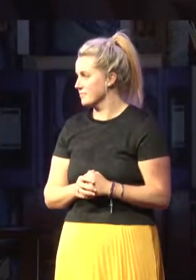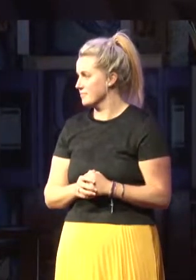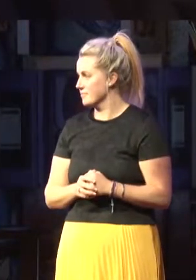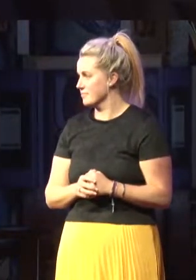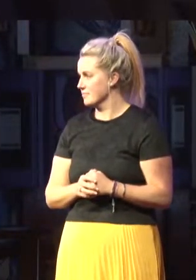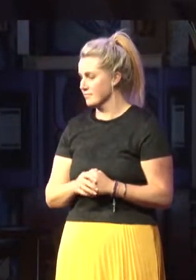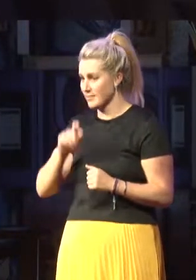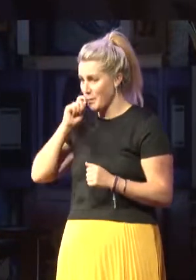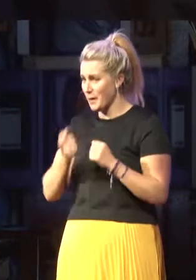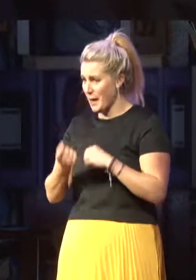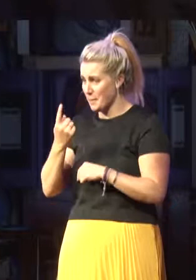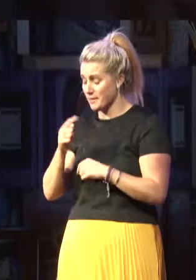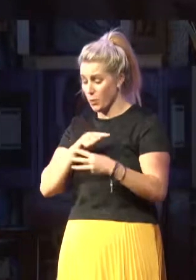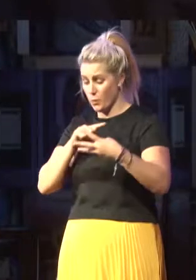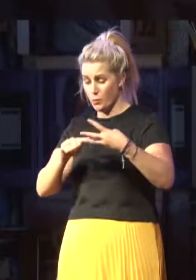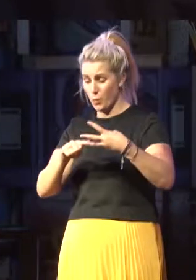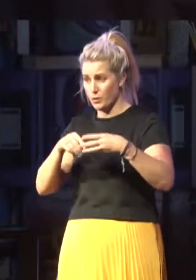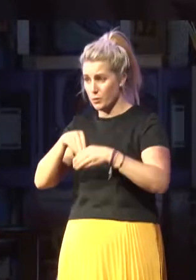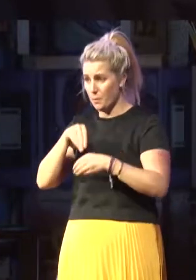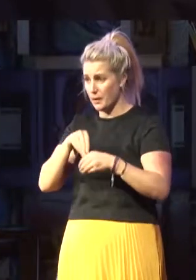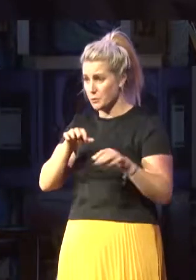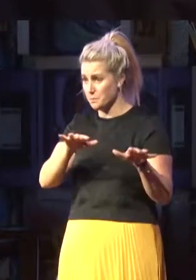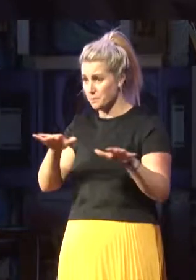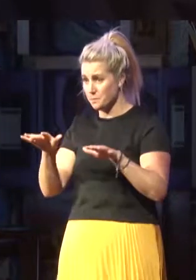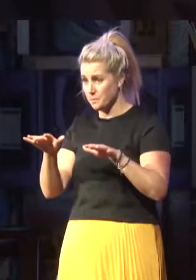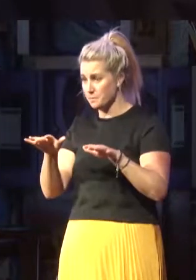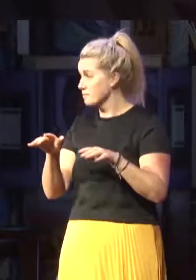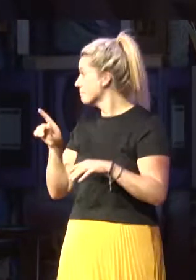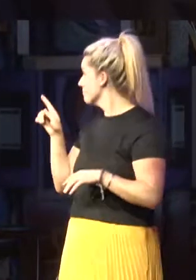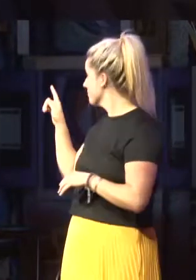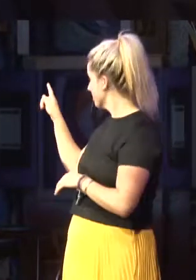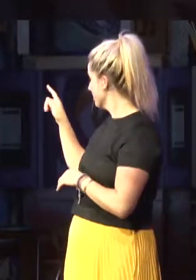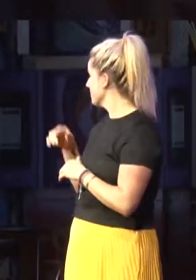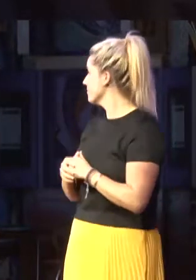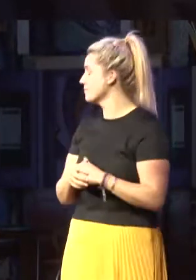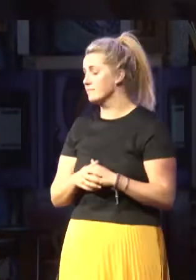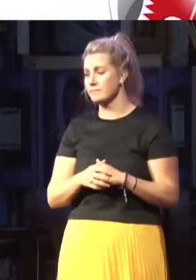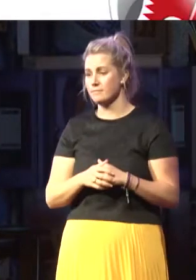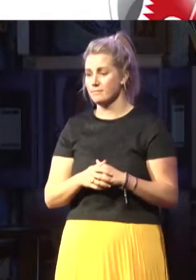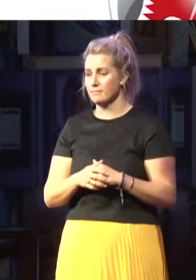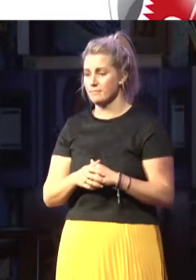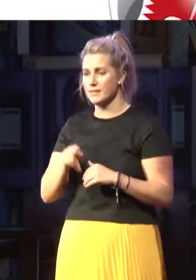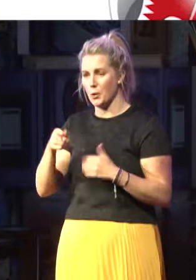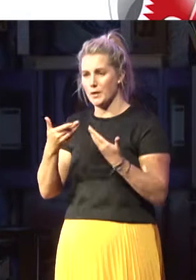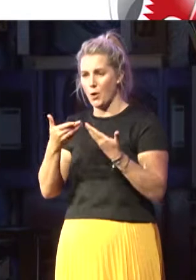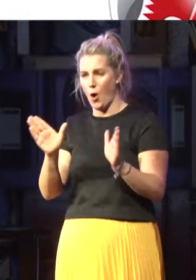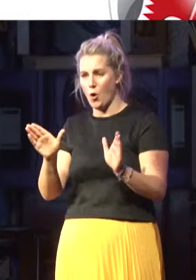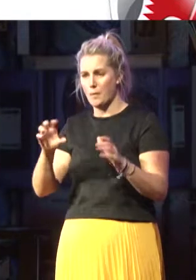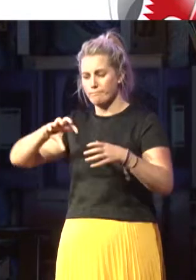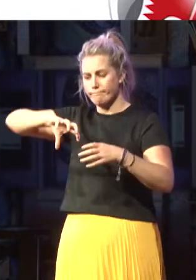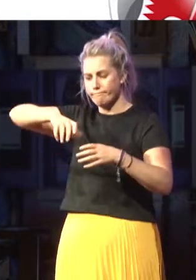It's going to happen. Third up, the Faucet Software-Defined Network Controller. This is an open flow controller